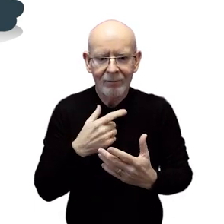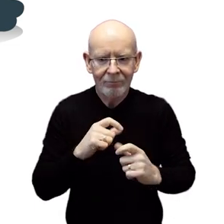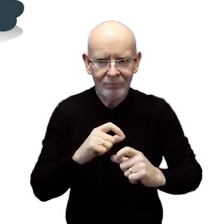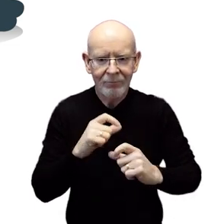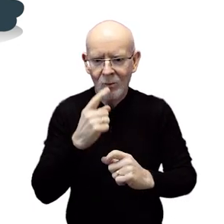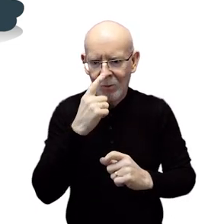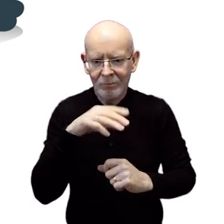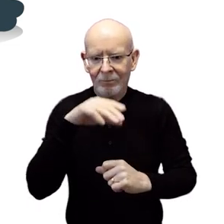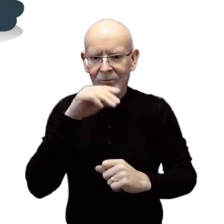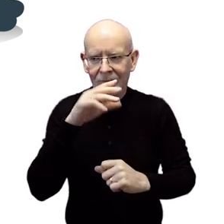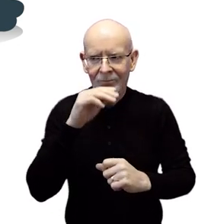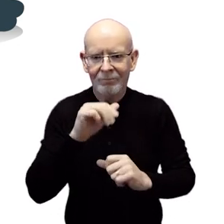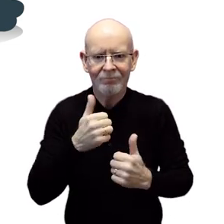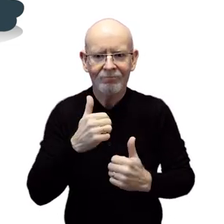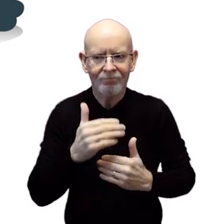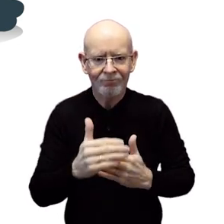breathing with diaphragmatic breathing.